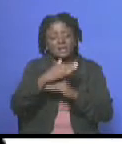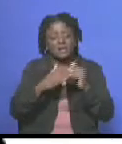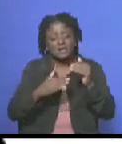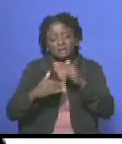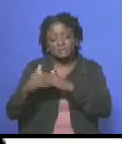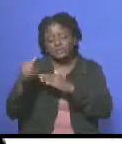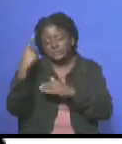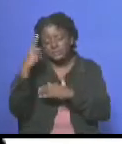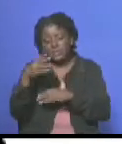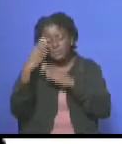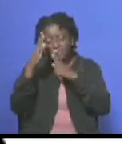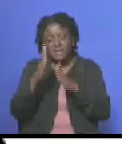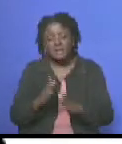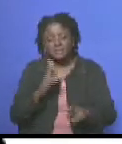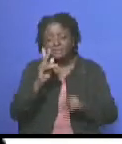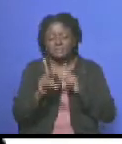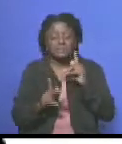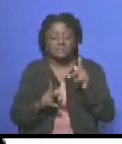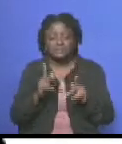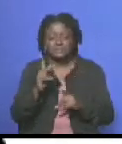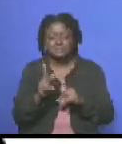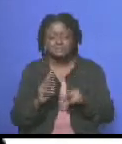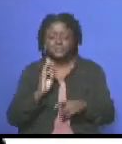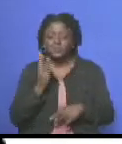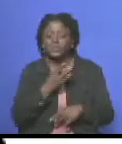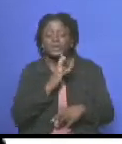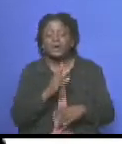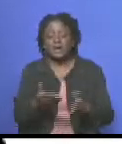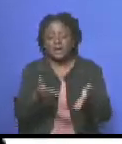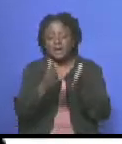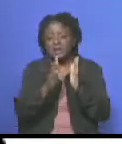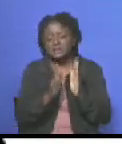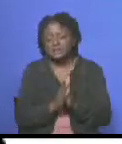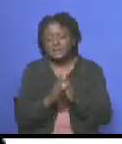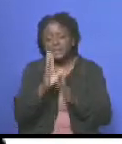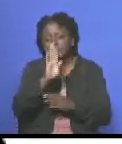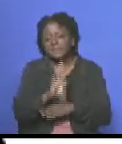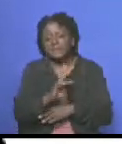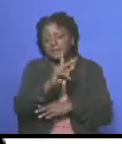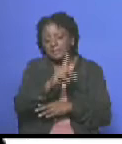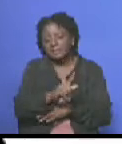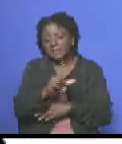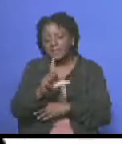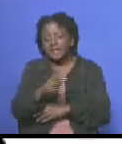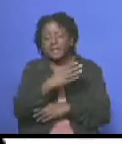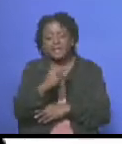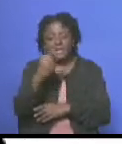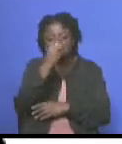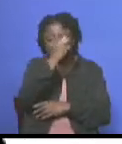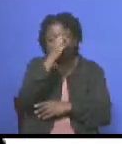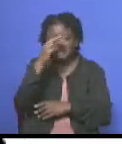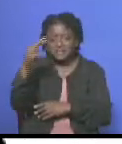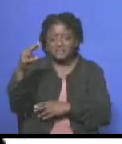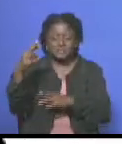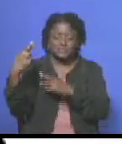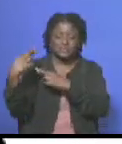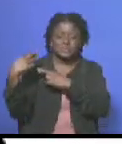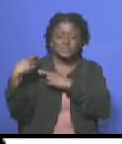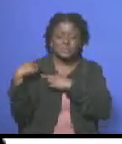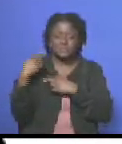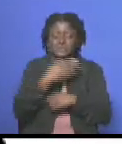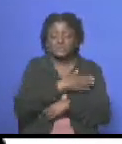the Bahamian people. We are asking BPL and the minister responsible